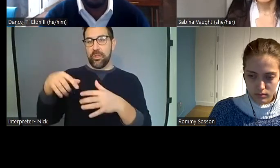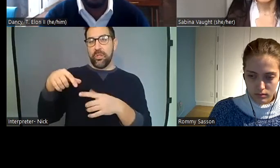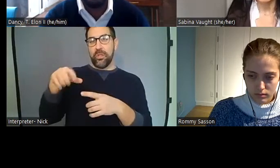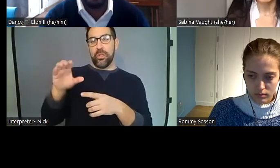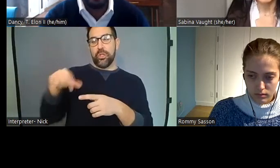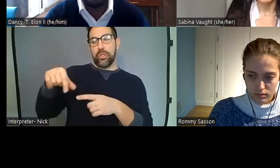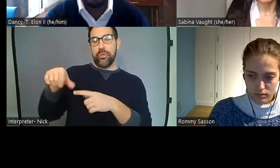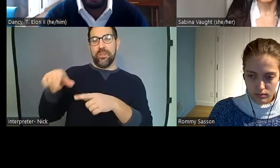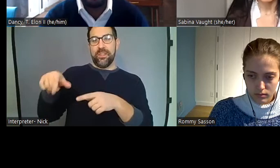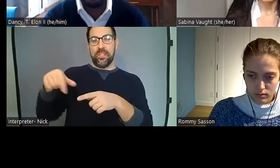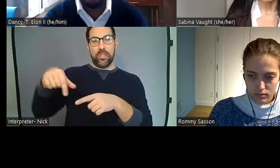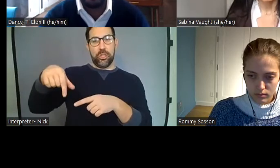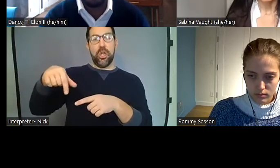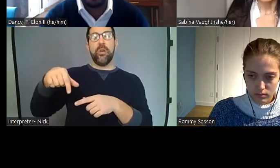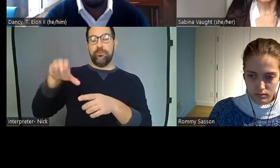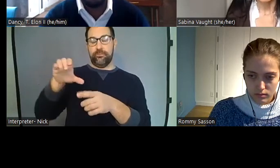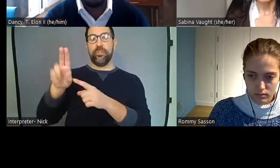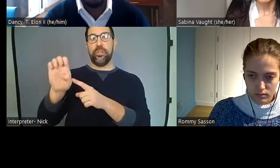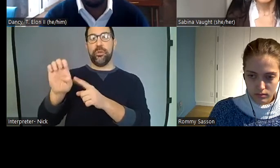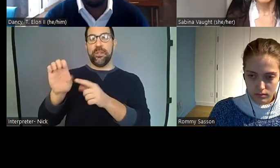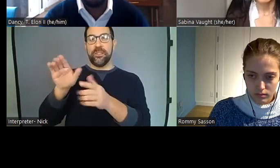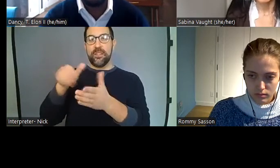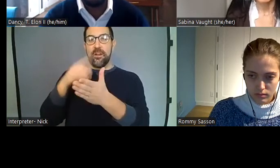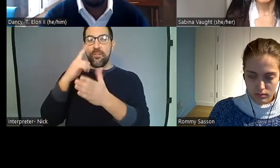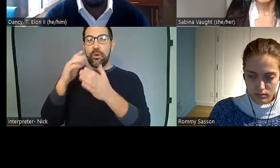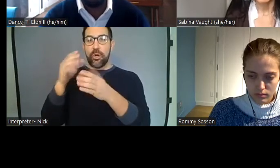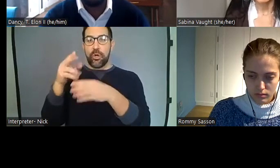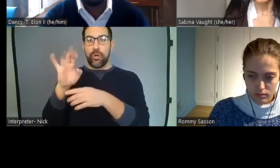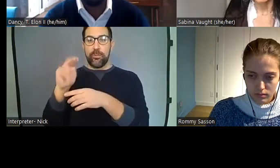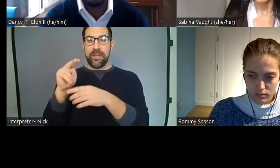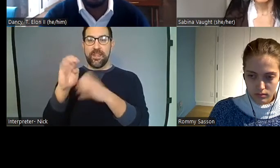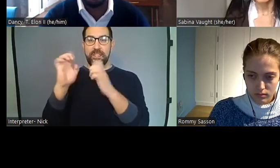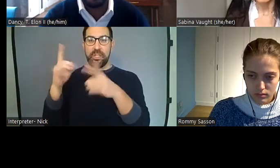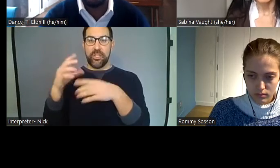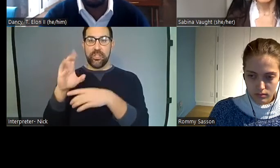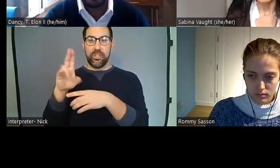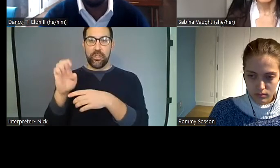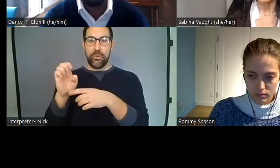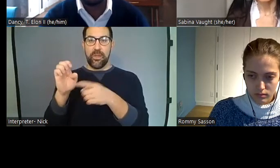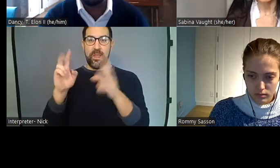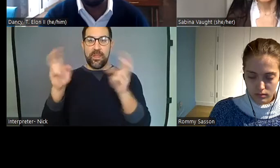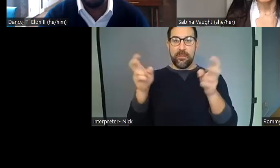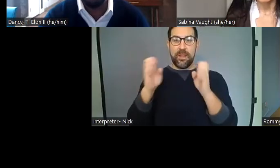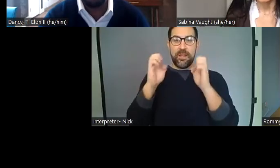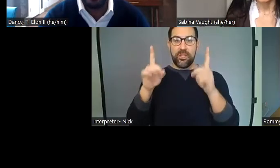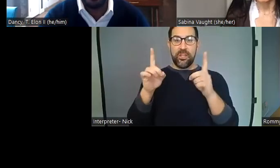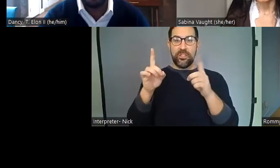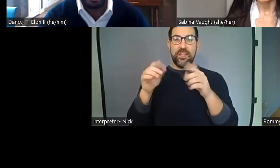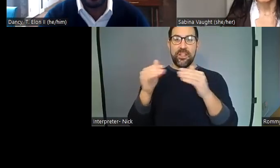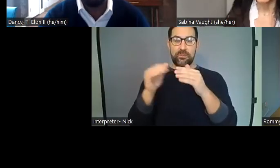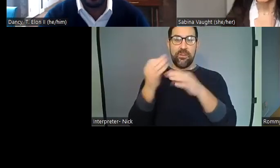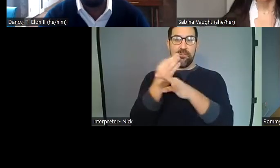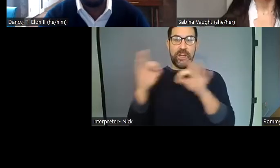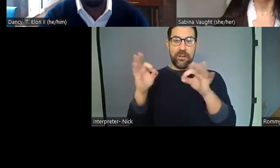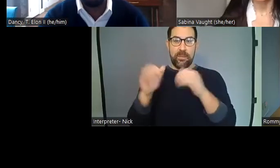this year. Q is Center for Urban Education in short. The theme is education as a practice of freedom,